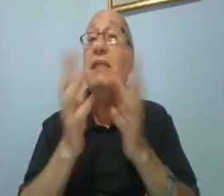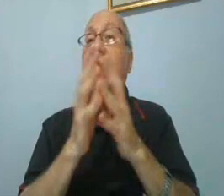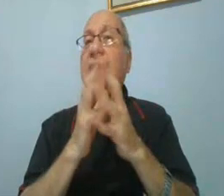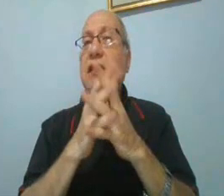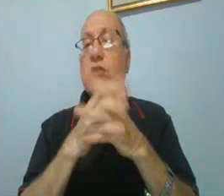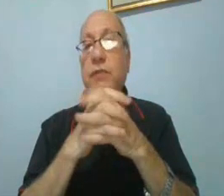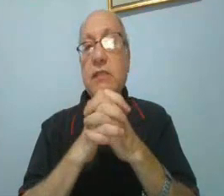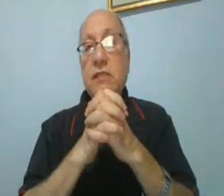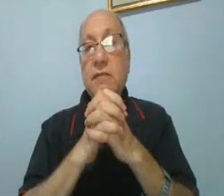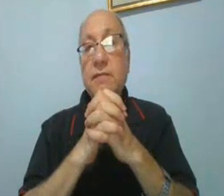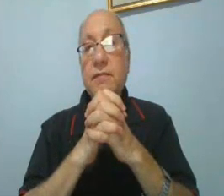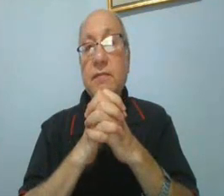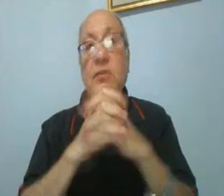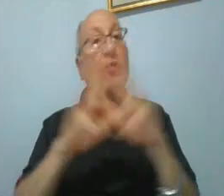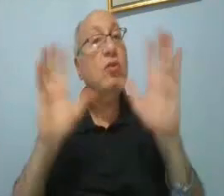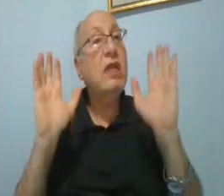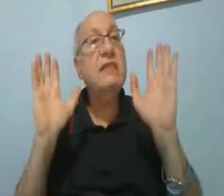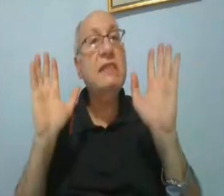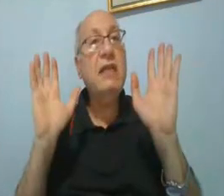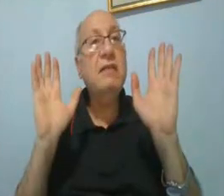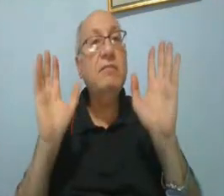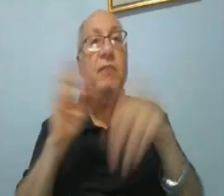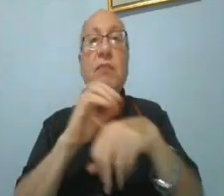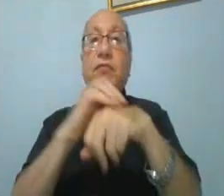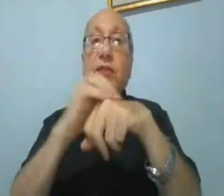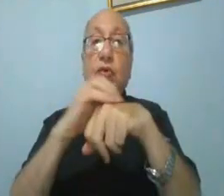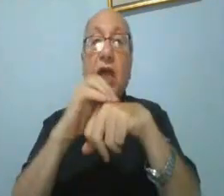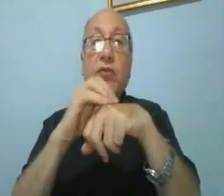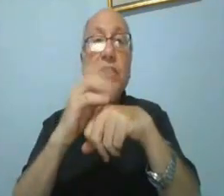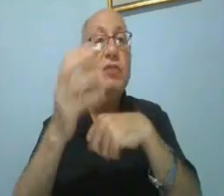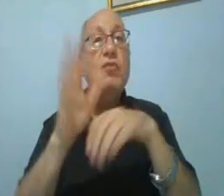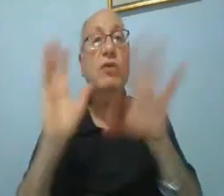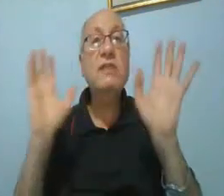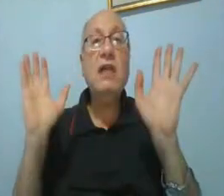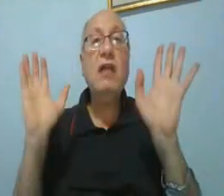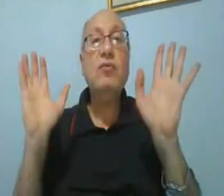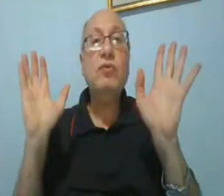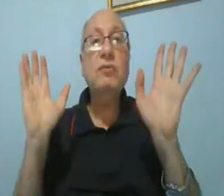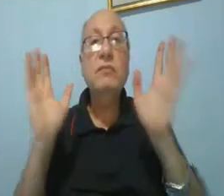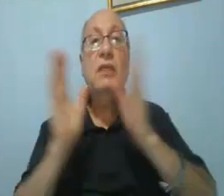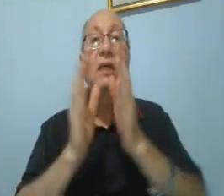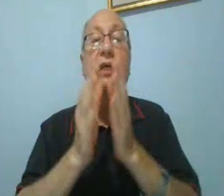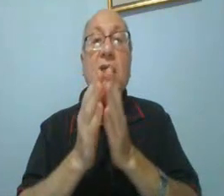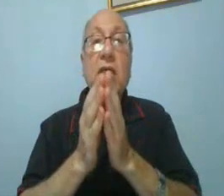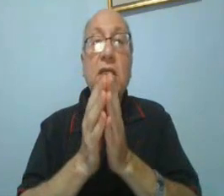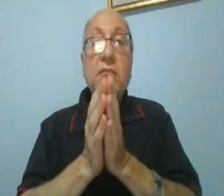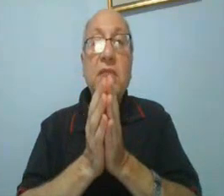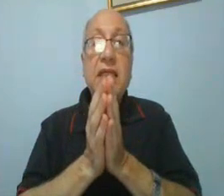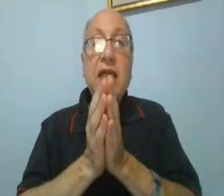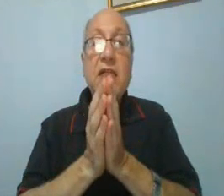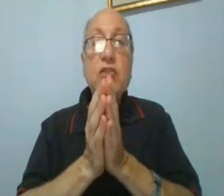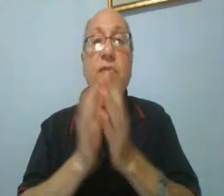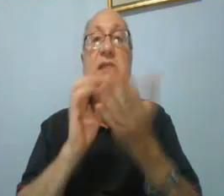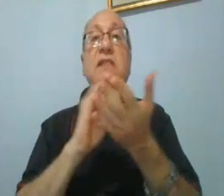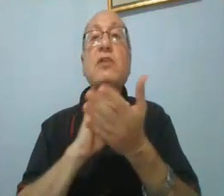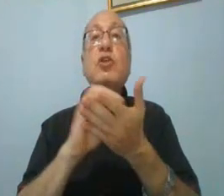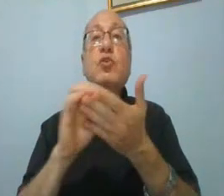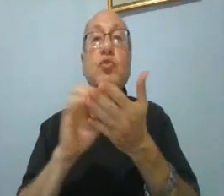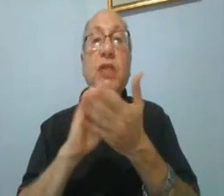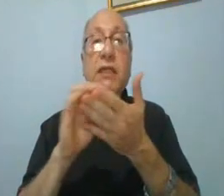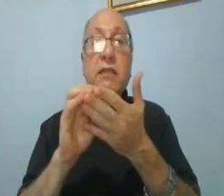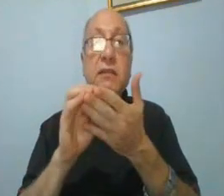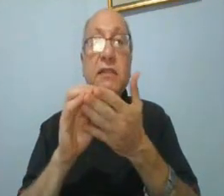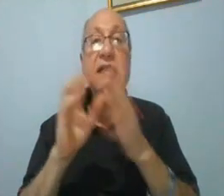Disinfection of medical instruments, not like the skin by povidone iodine or ethyl alcohol. Medical